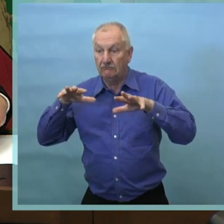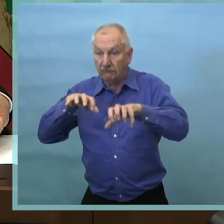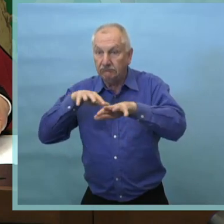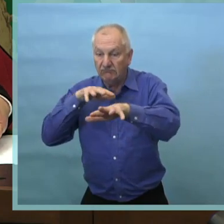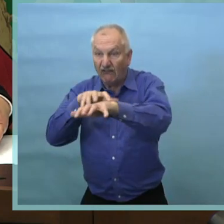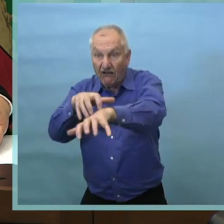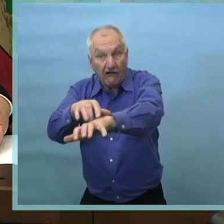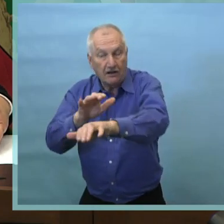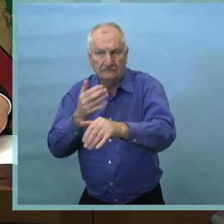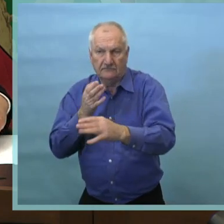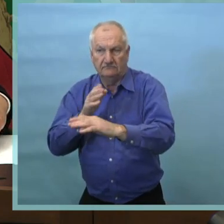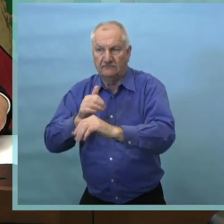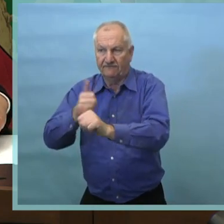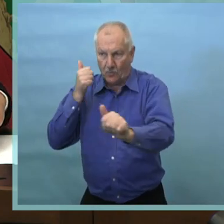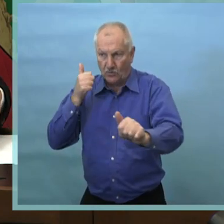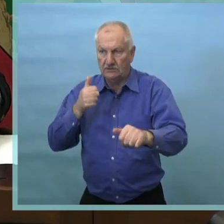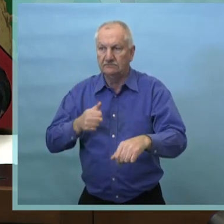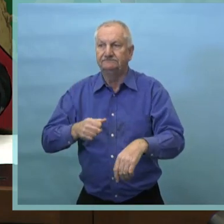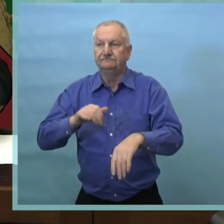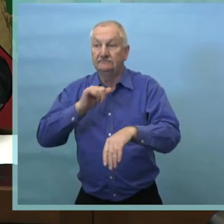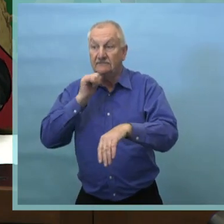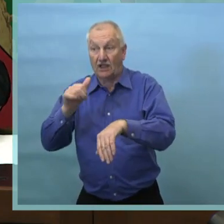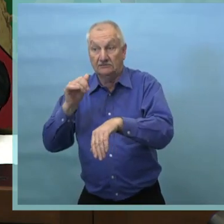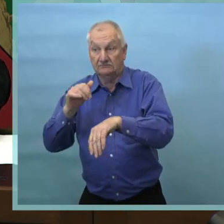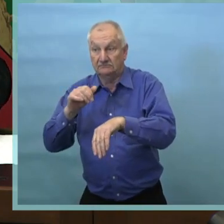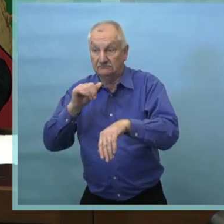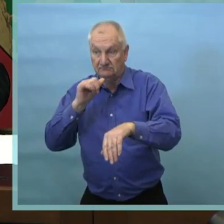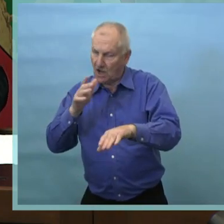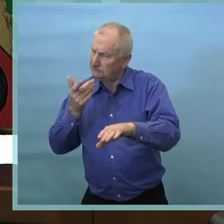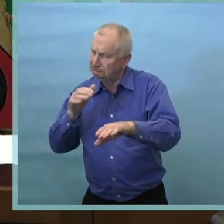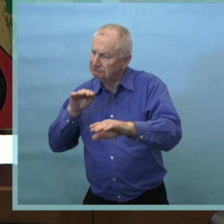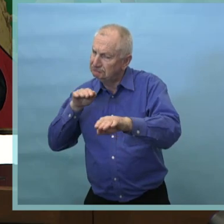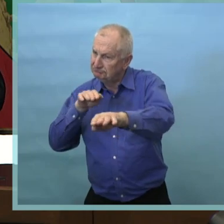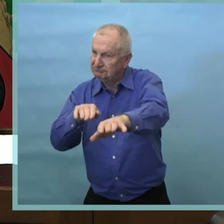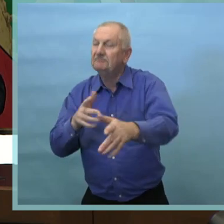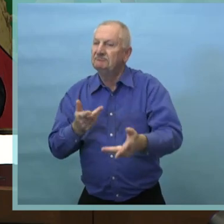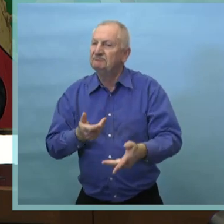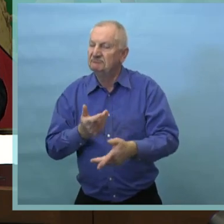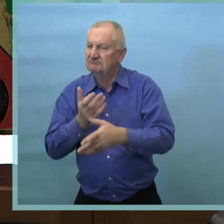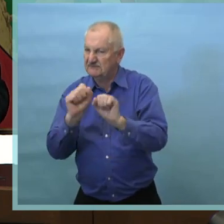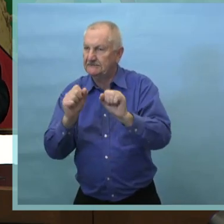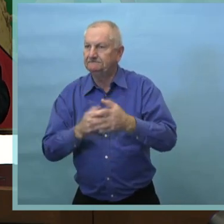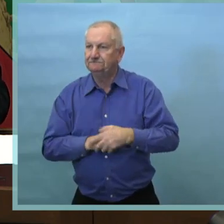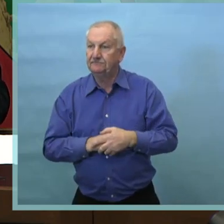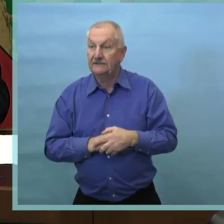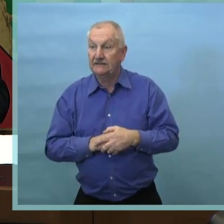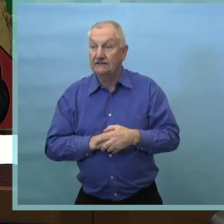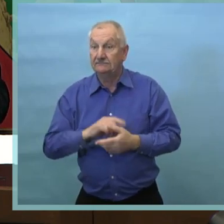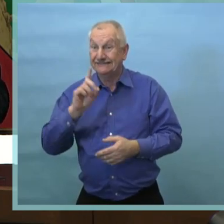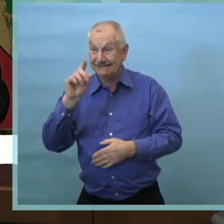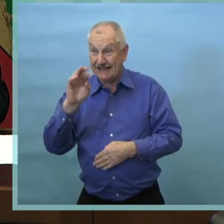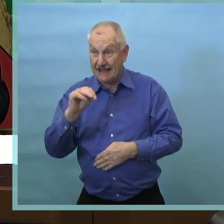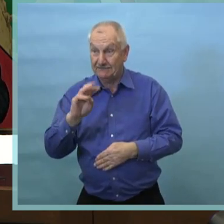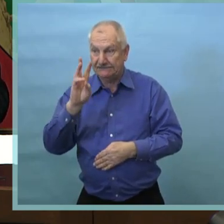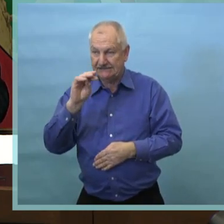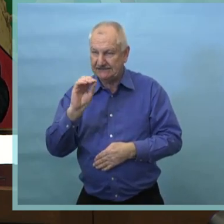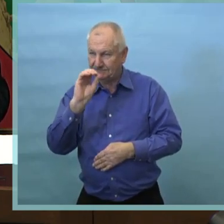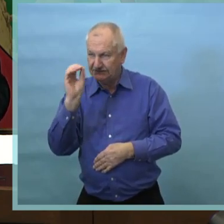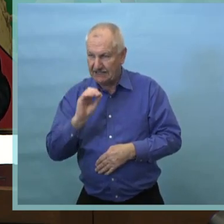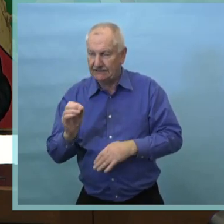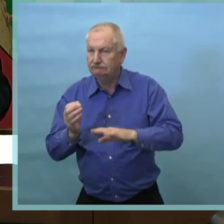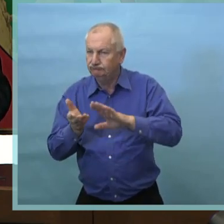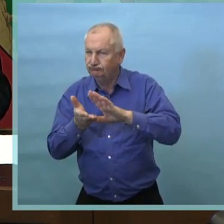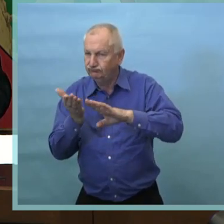point I want to touch on, and that's the Fairford Dam. It is currently running at 60%, and for those of you who may not